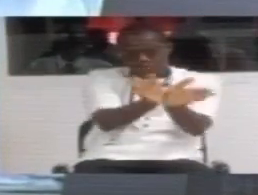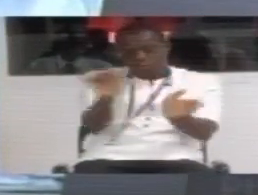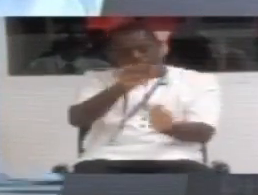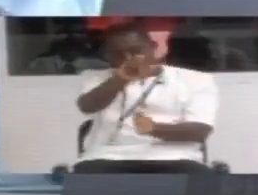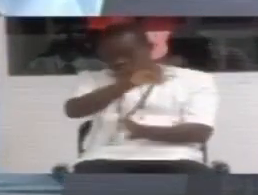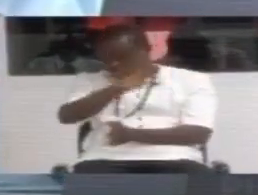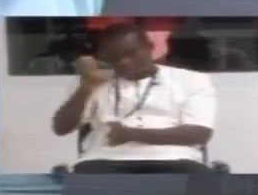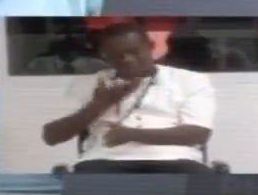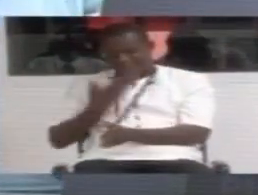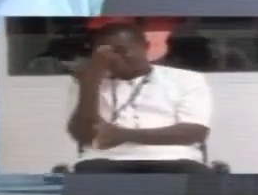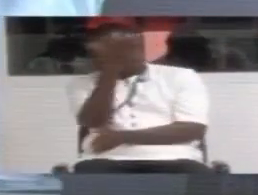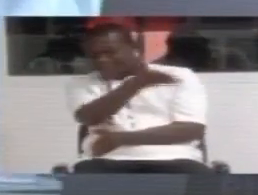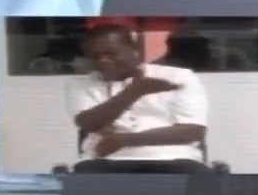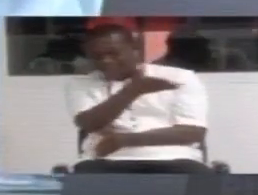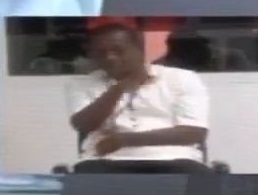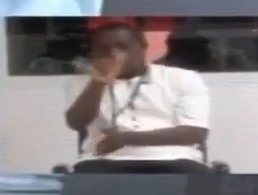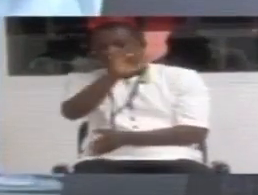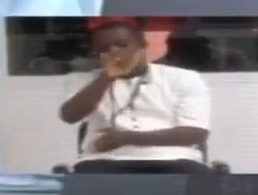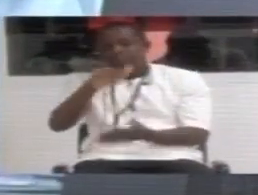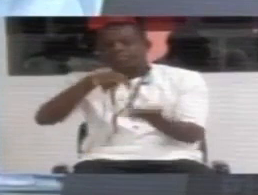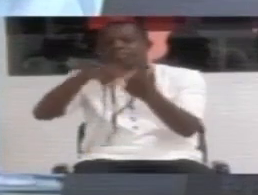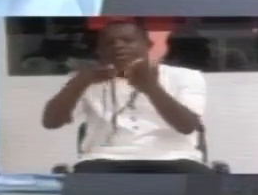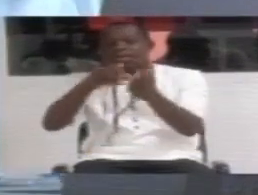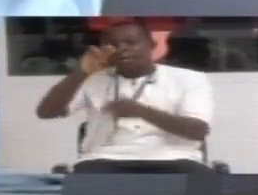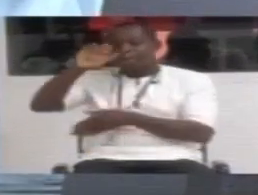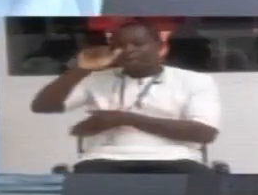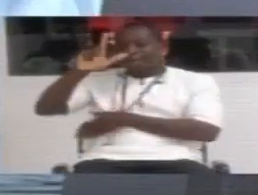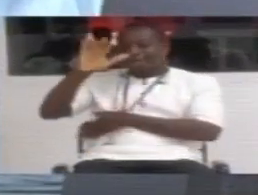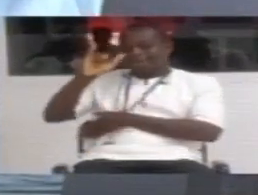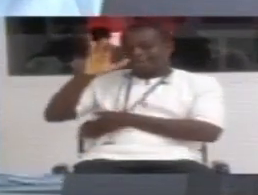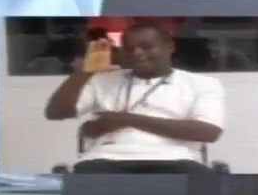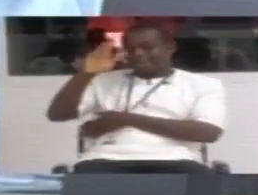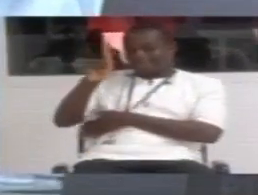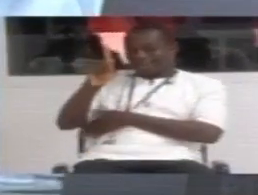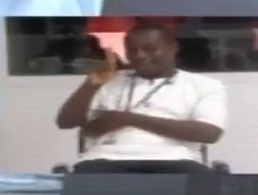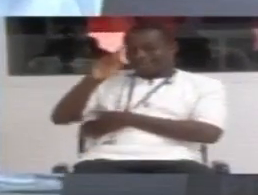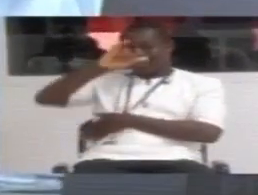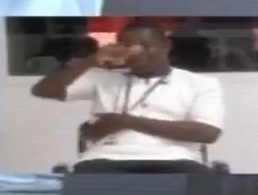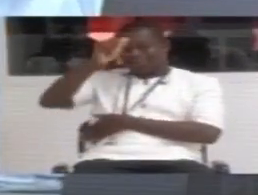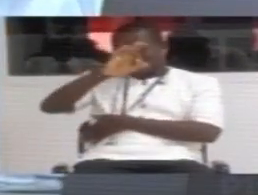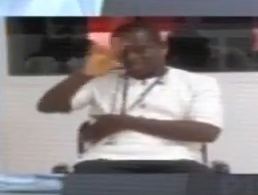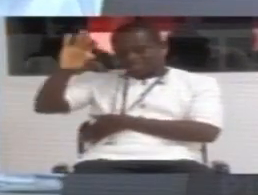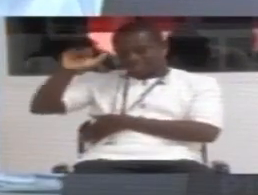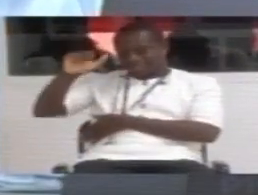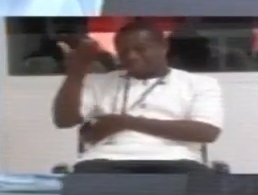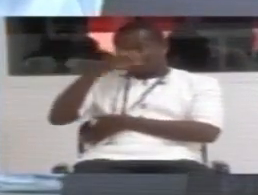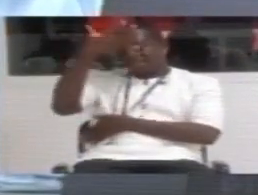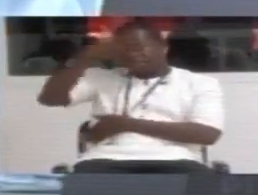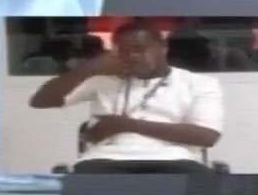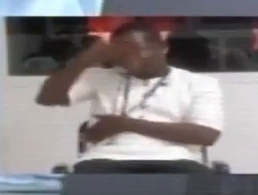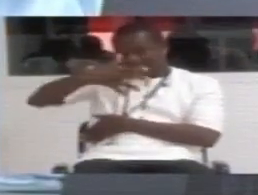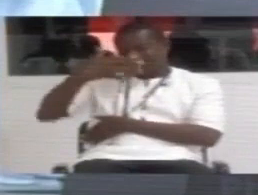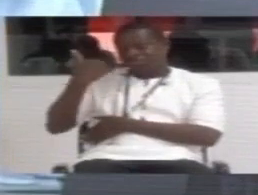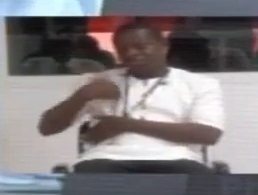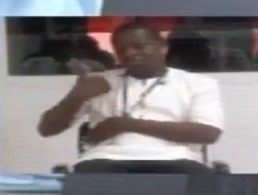not present, which according to you Malik Jatta talked about, which should be about 15 people. Benen group bi nga